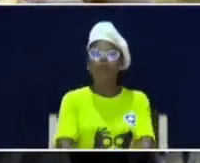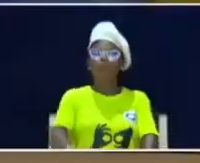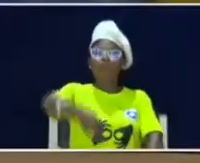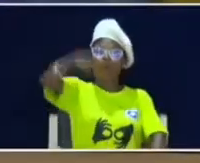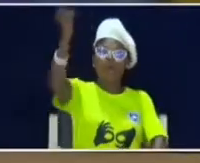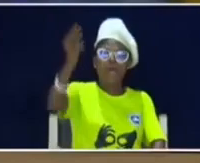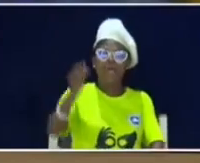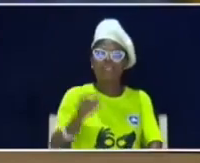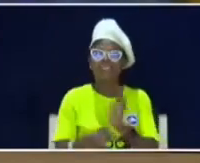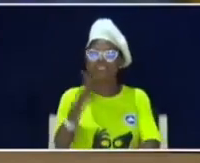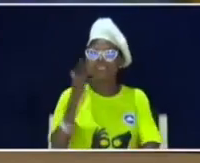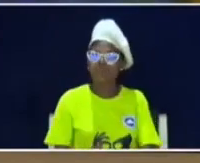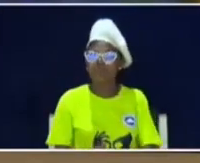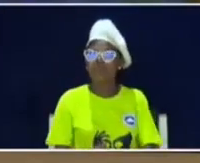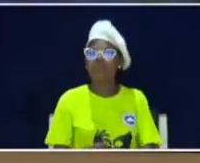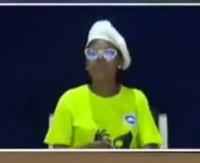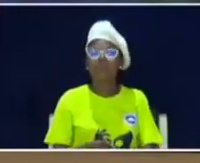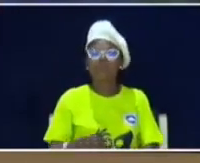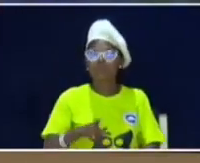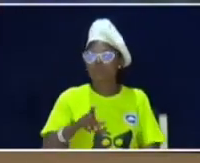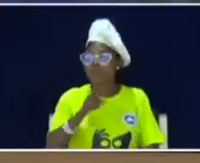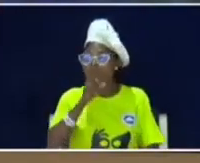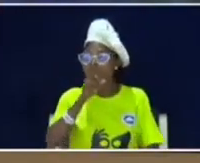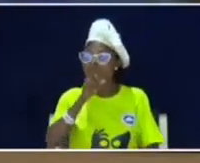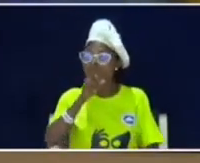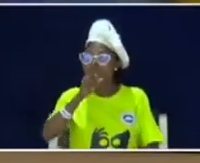An eagle cannot be eaten. Oh,